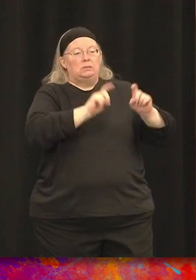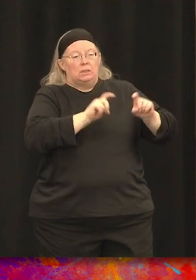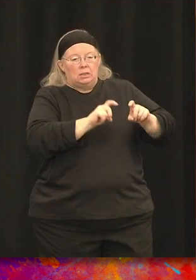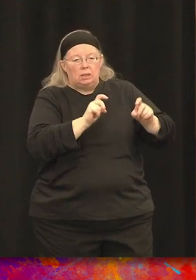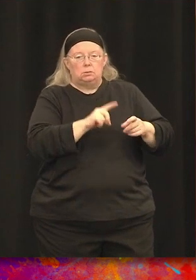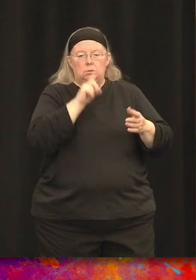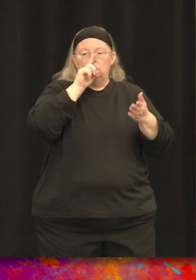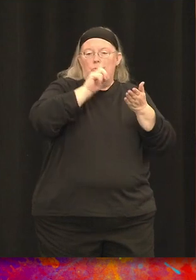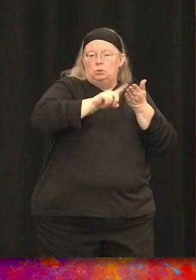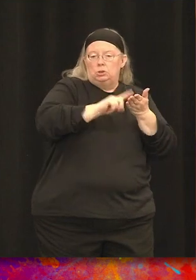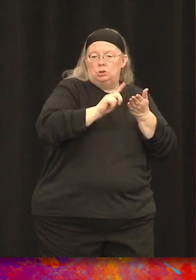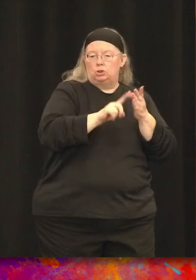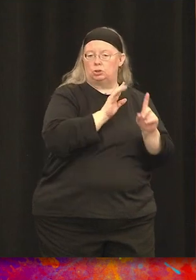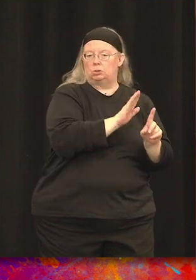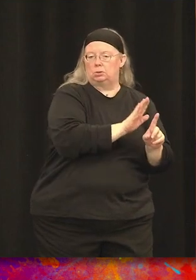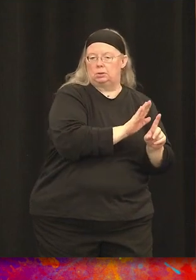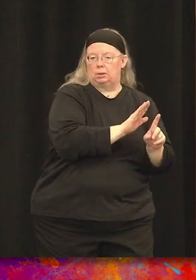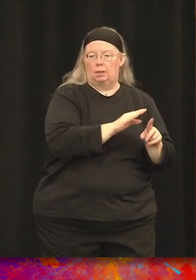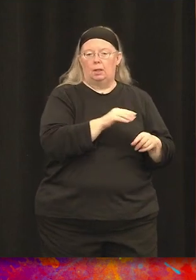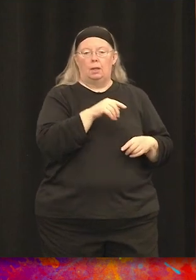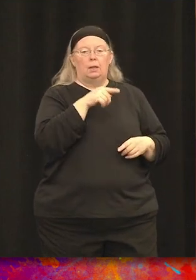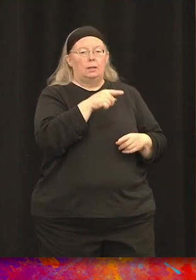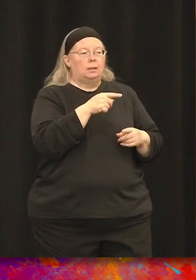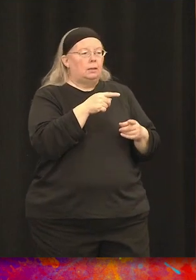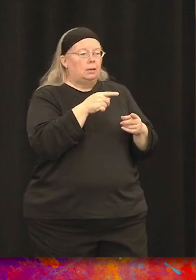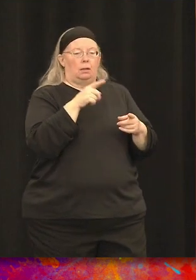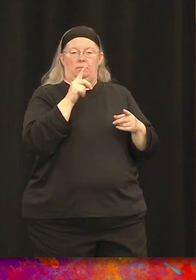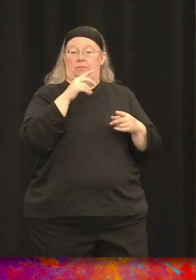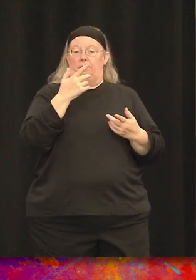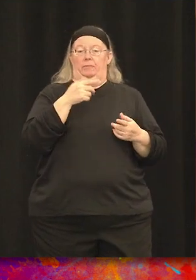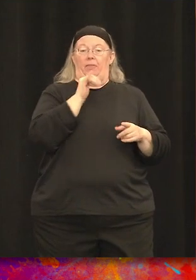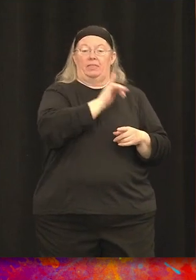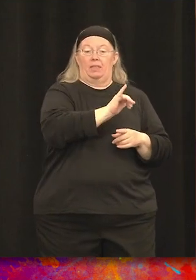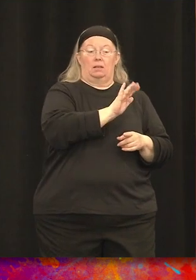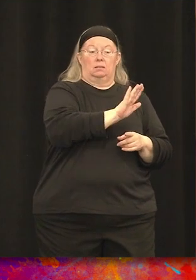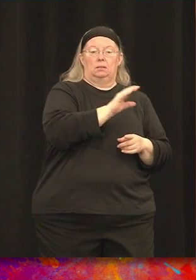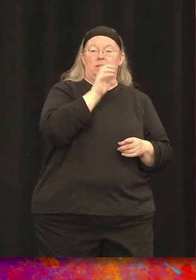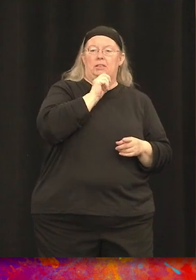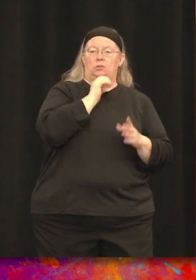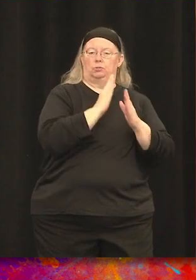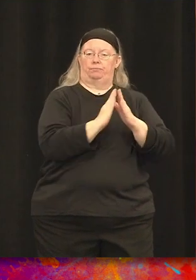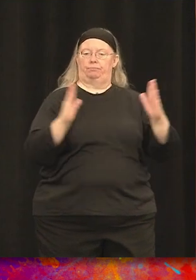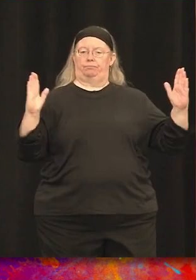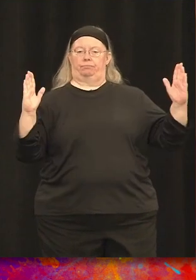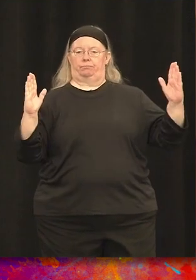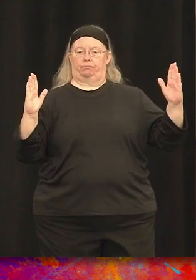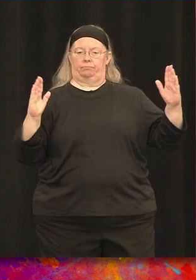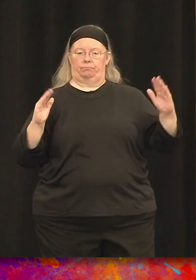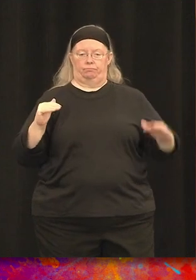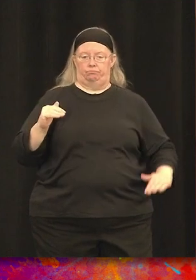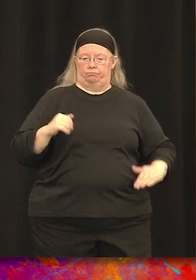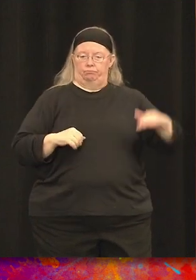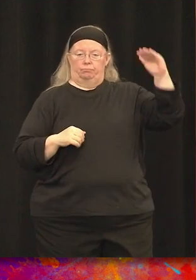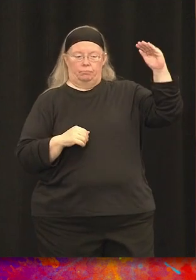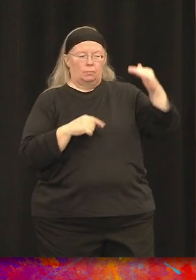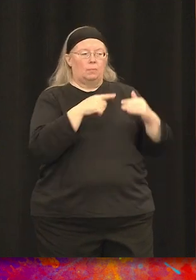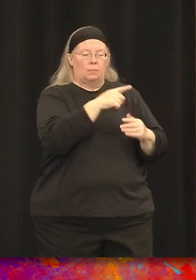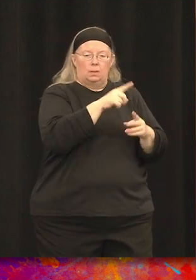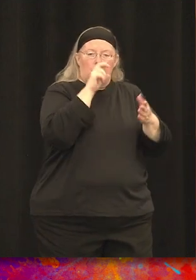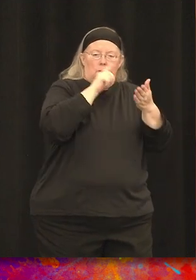That goal is starting to become a reality. It's becoming a reality thanks to one of our greatest resources, the USH Trust